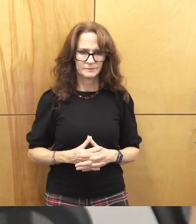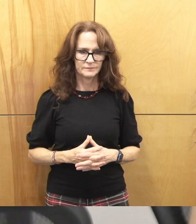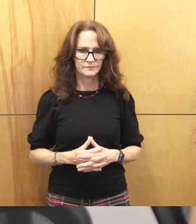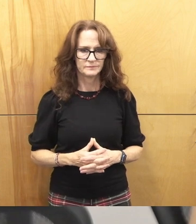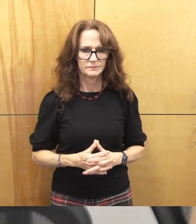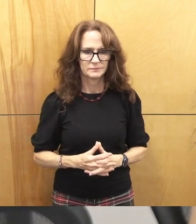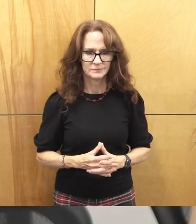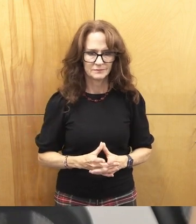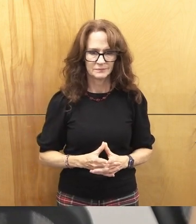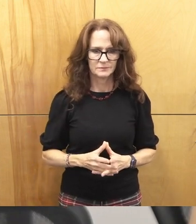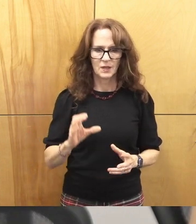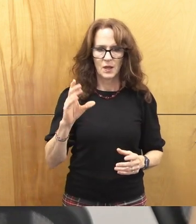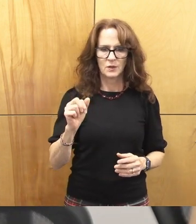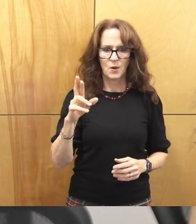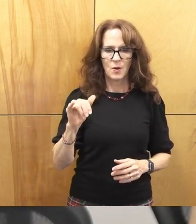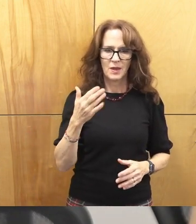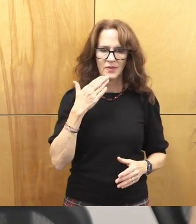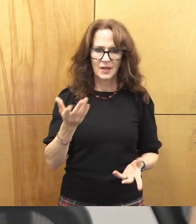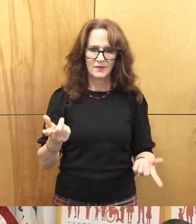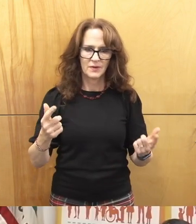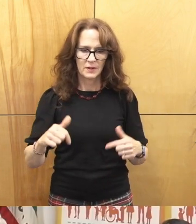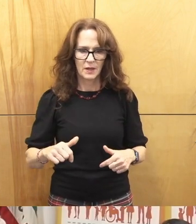Okay, well, Corey, thank you for being here.